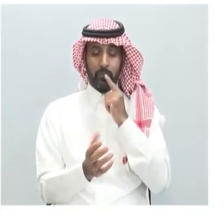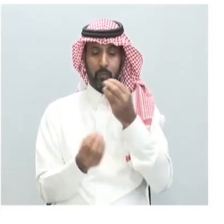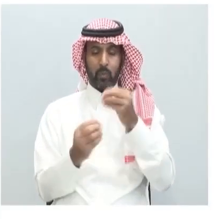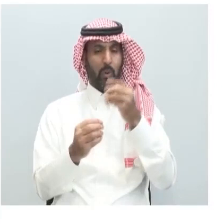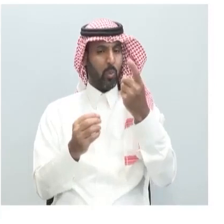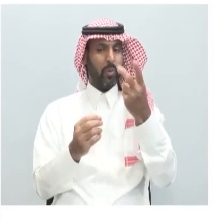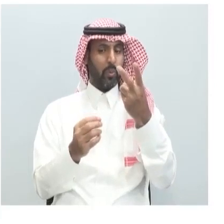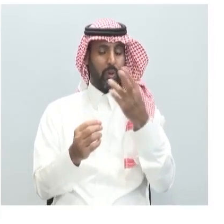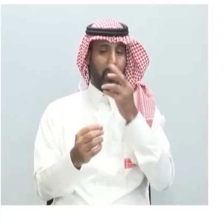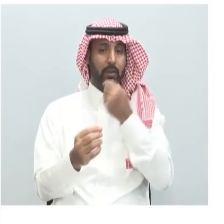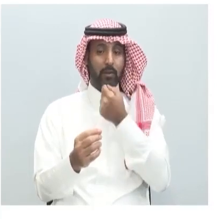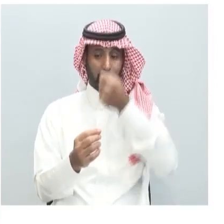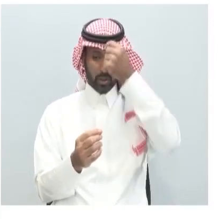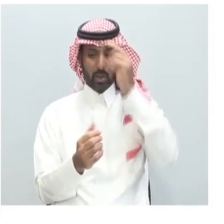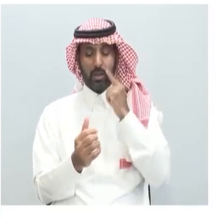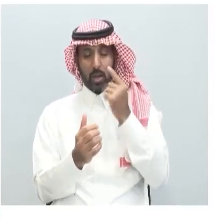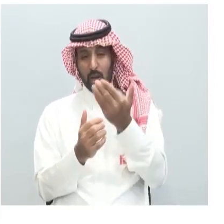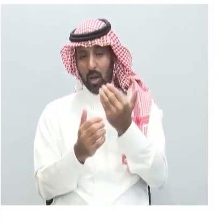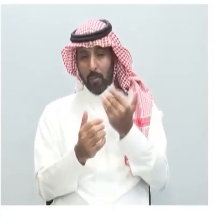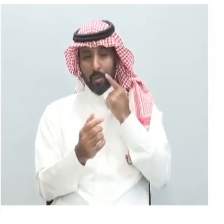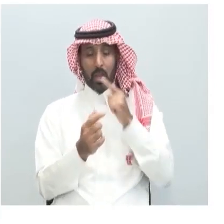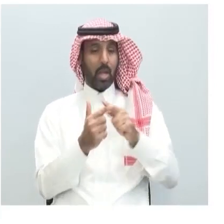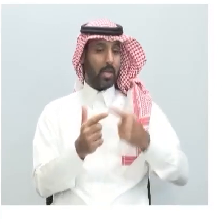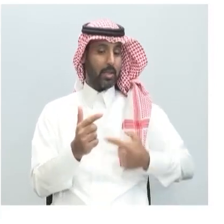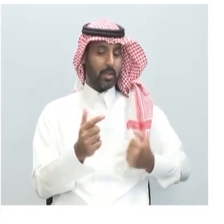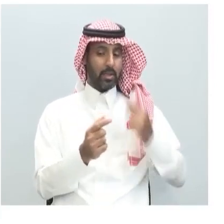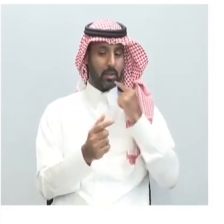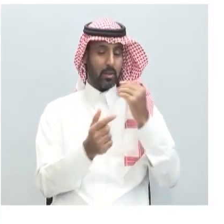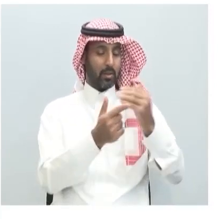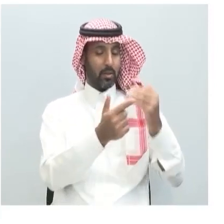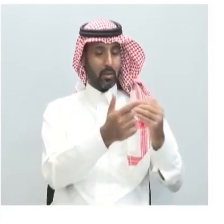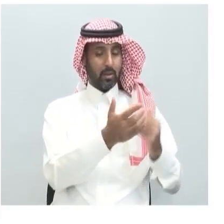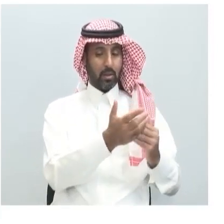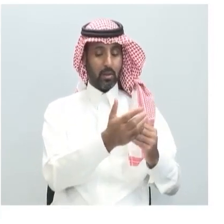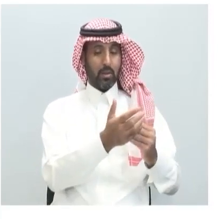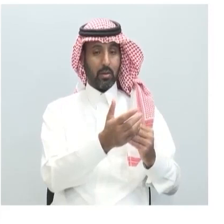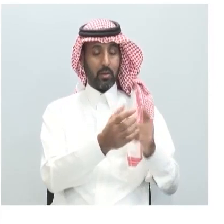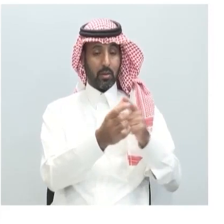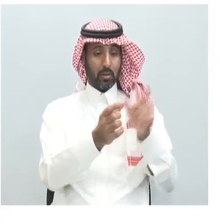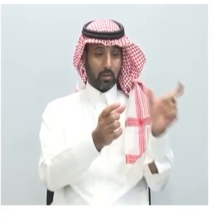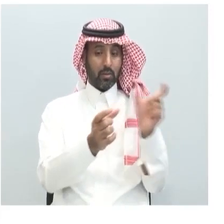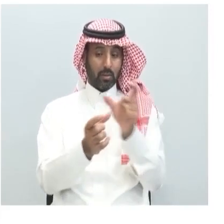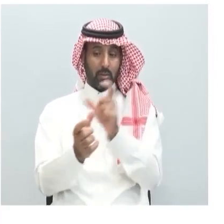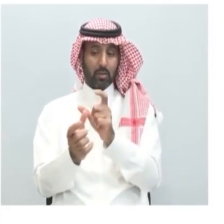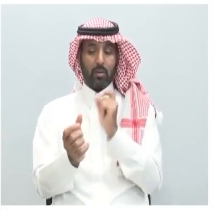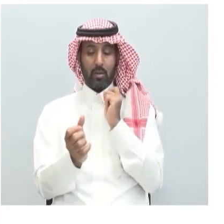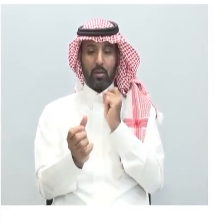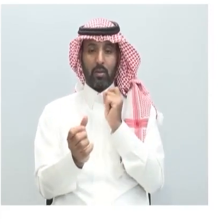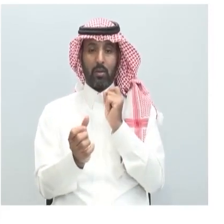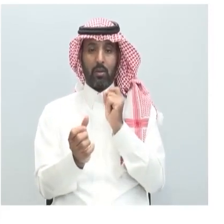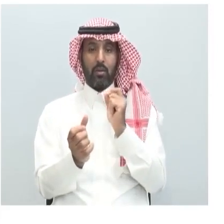one adjective before a noun, the adjectives go in a certain order. The order is determined by